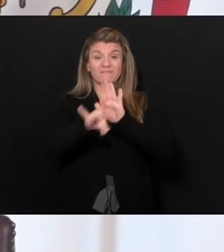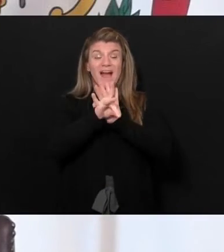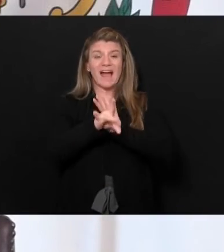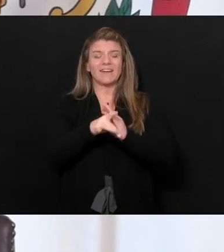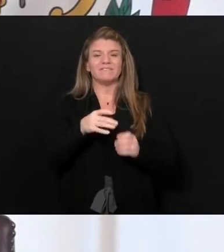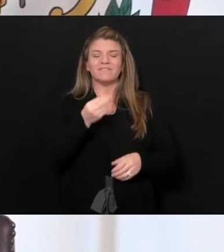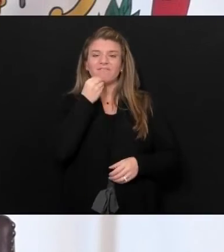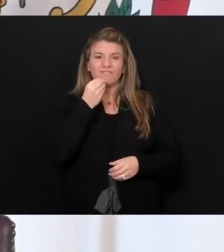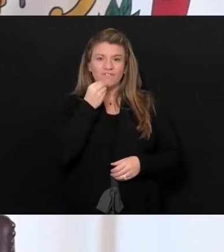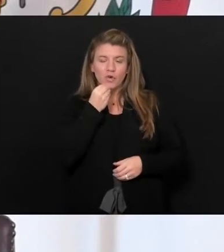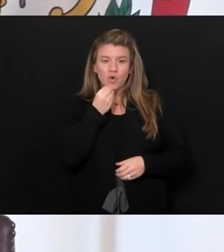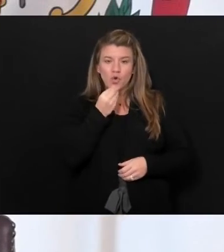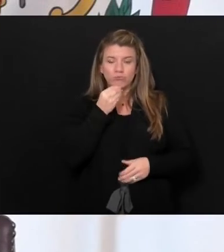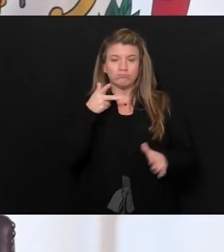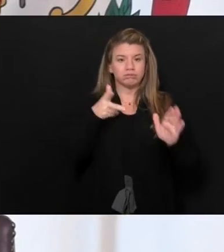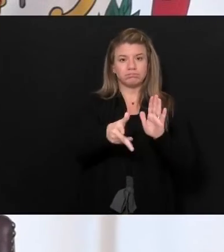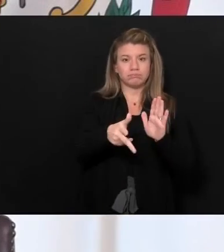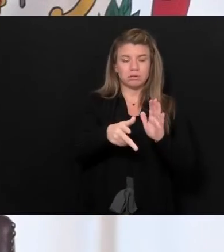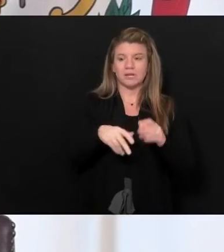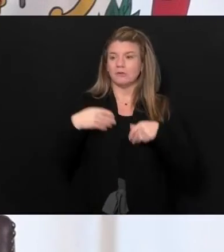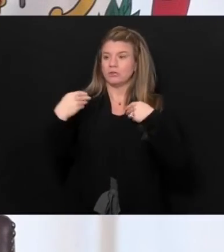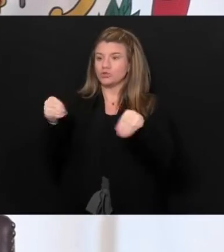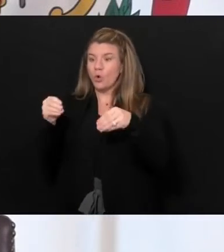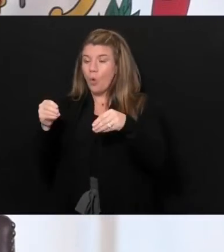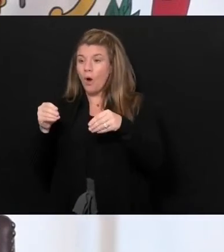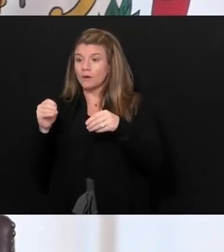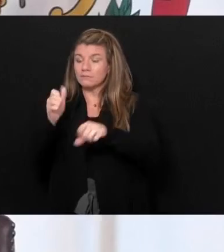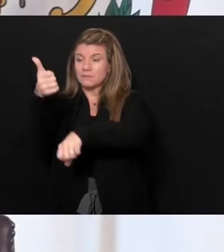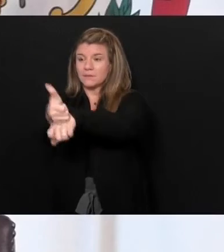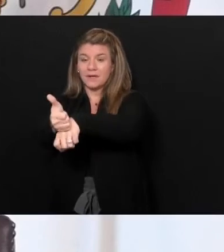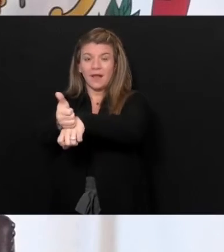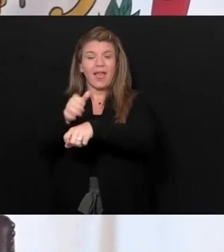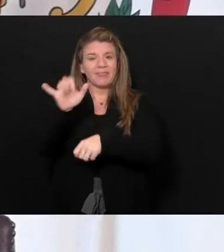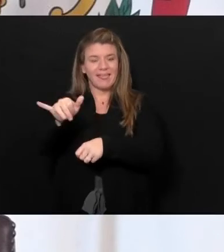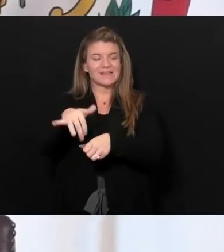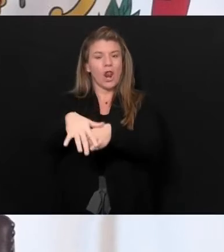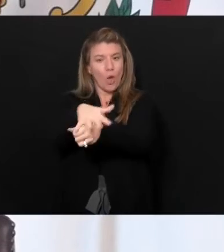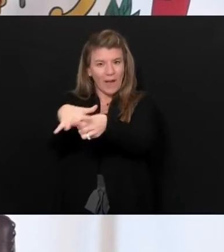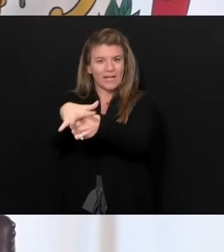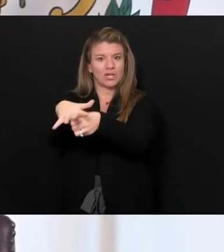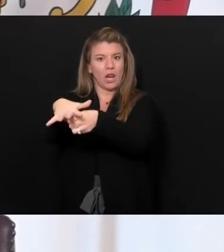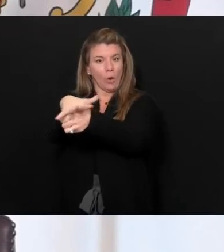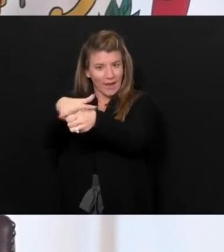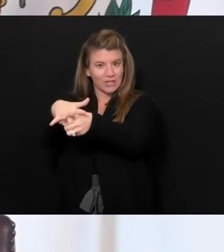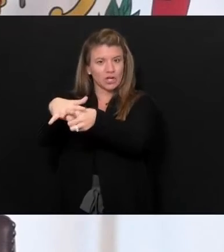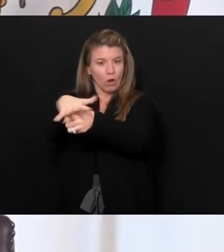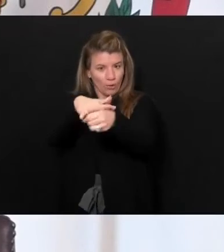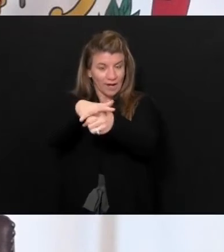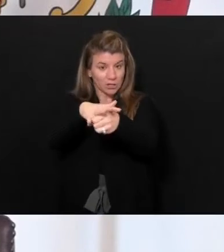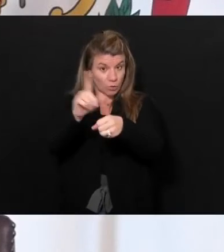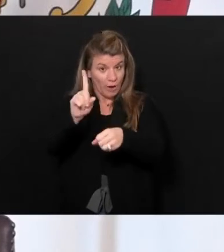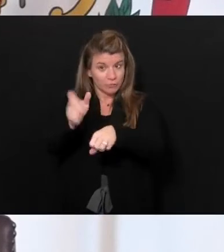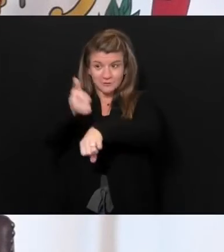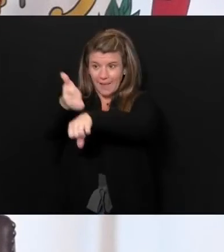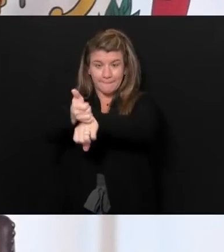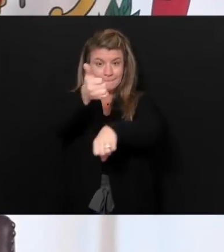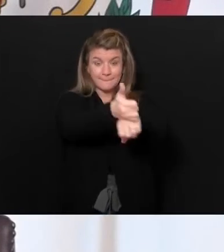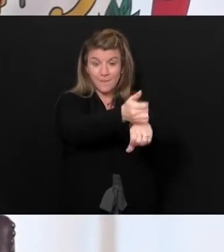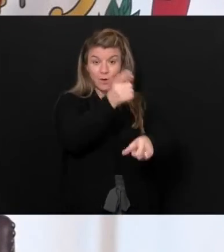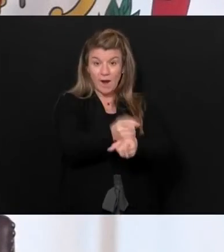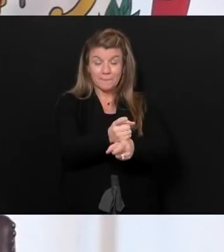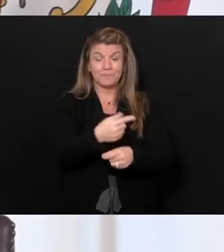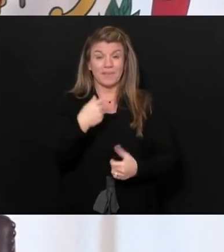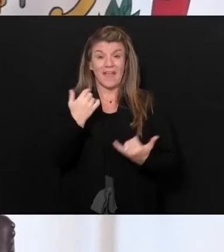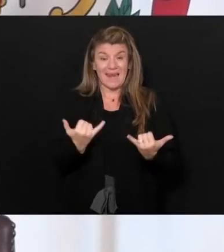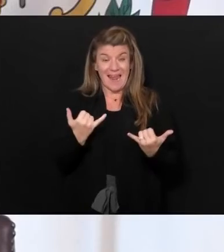place or whatever, a retail store, it's always location, location, location. What we have learned as